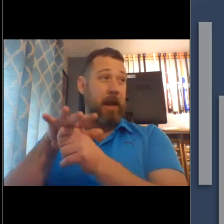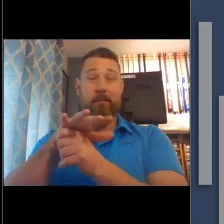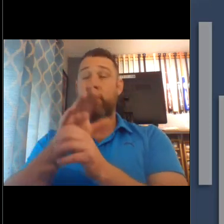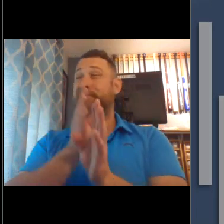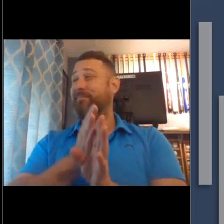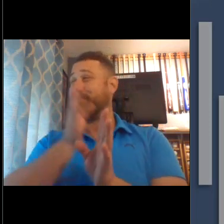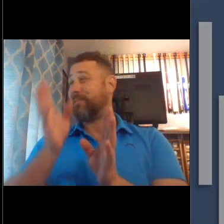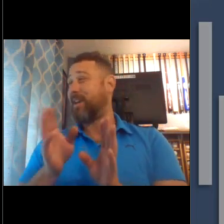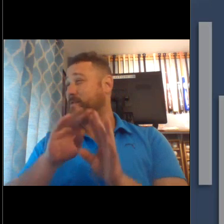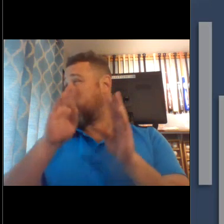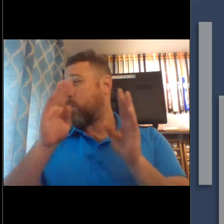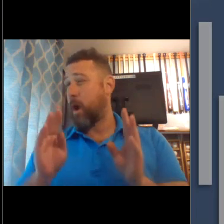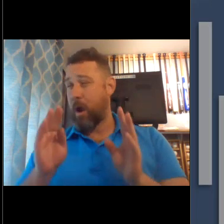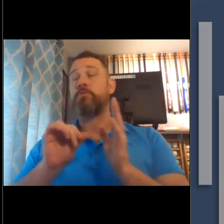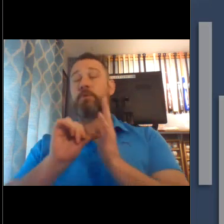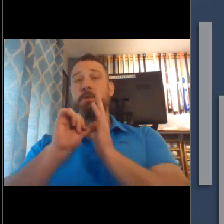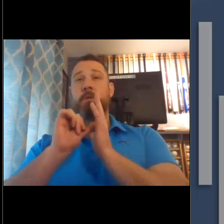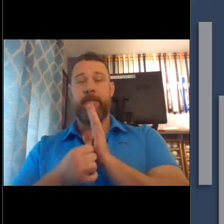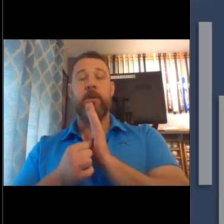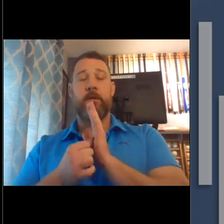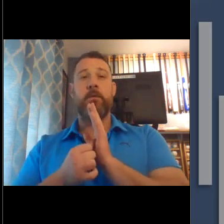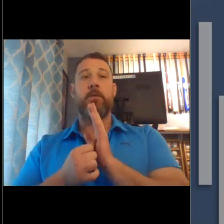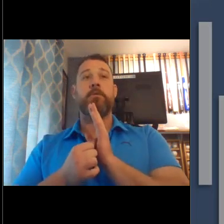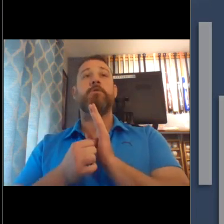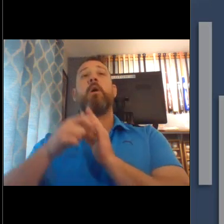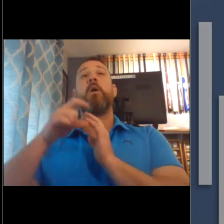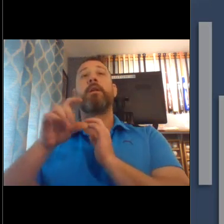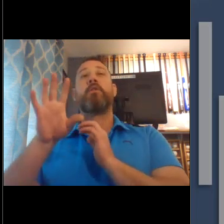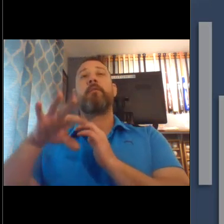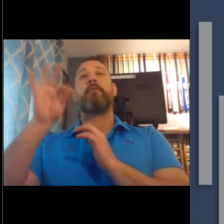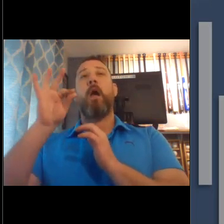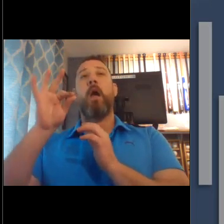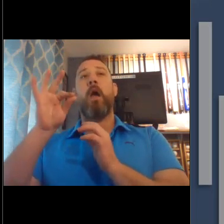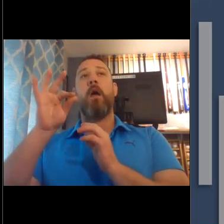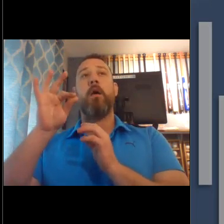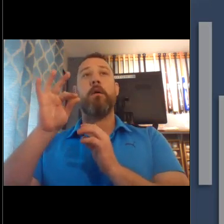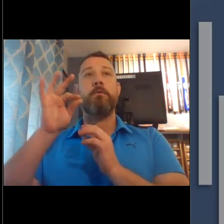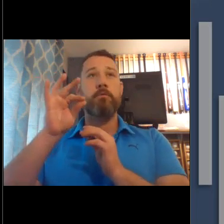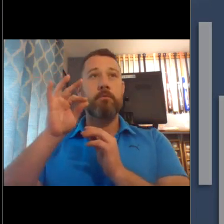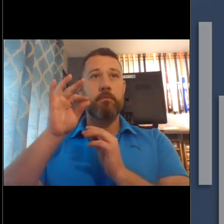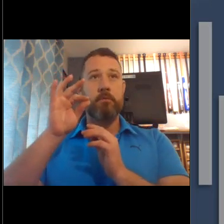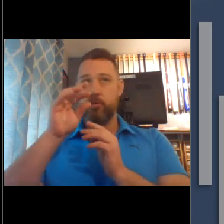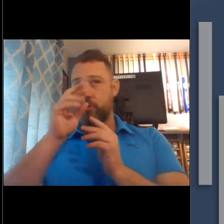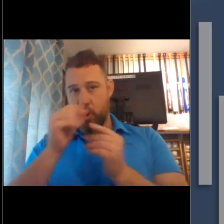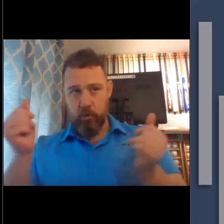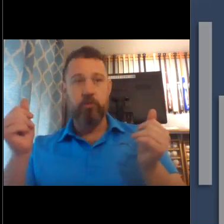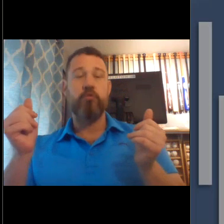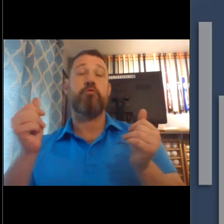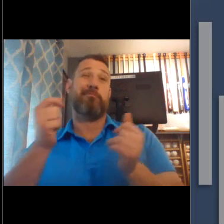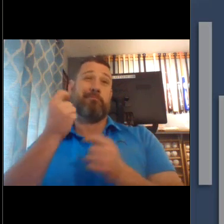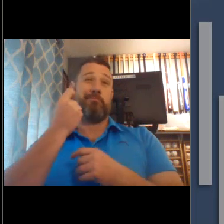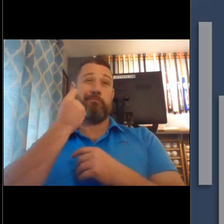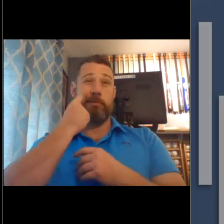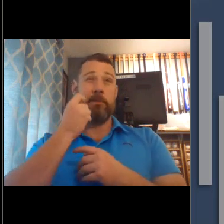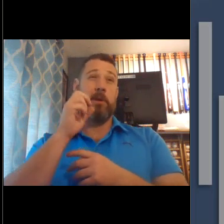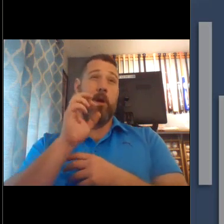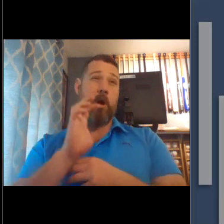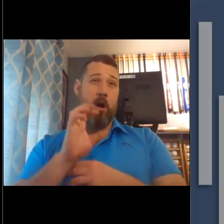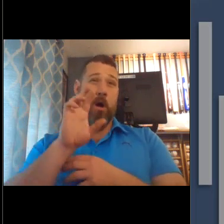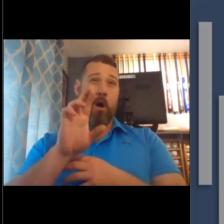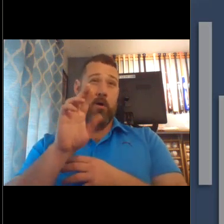are really, really significant right now. So we need to find solutions. One of the things that we recently did, RCTC, in partnership